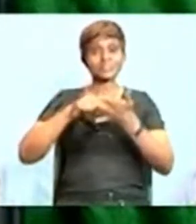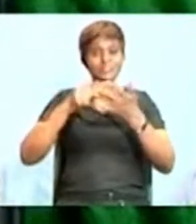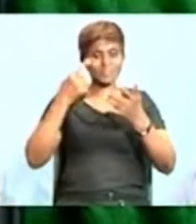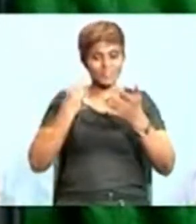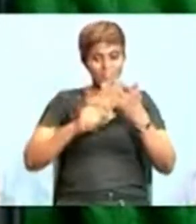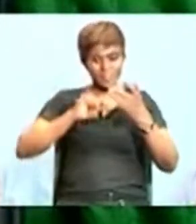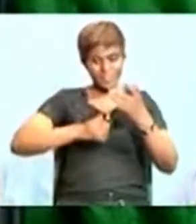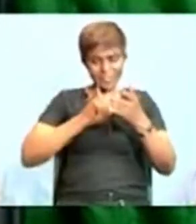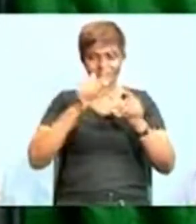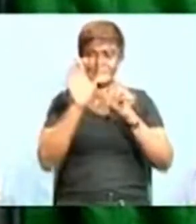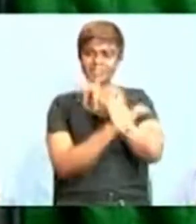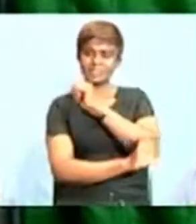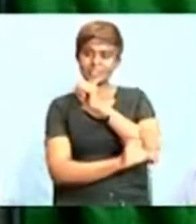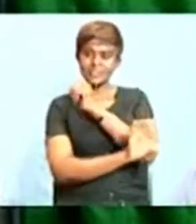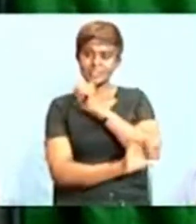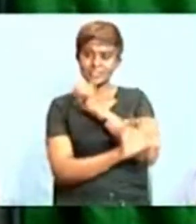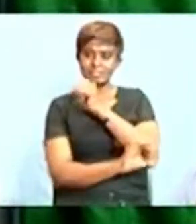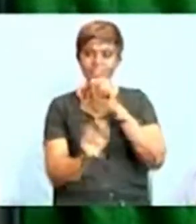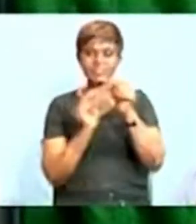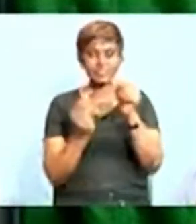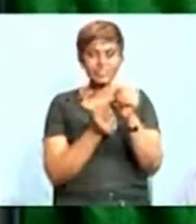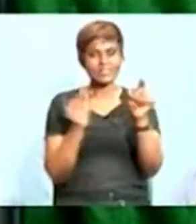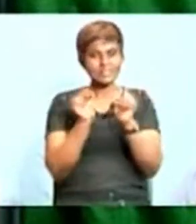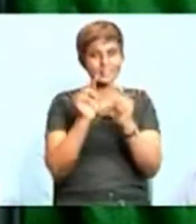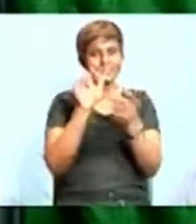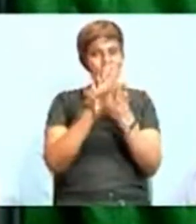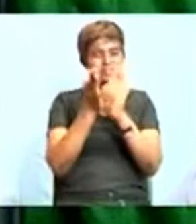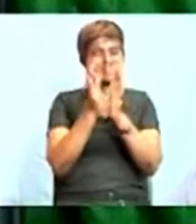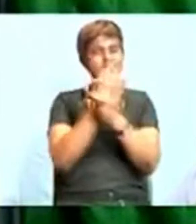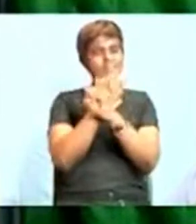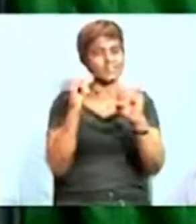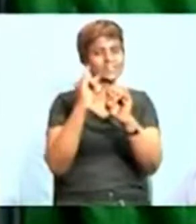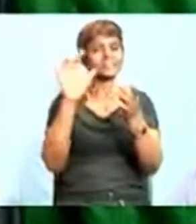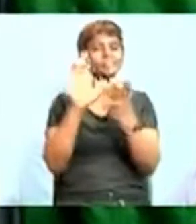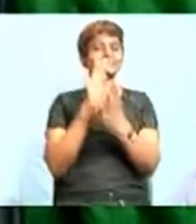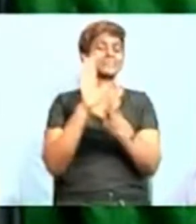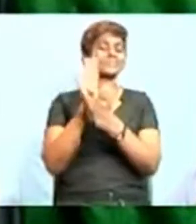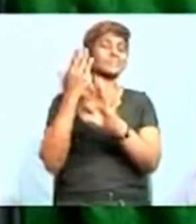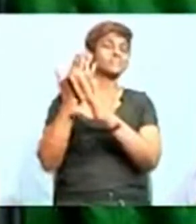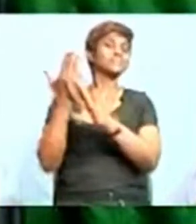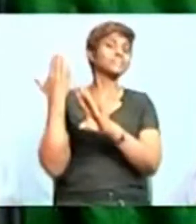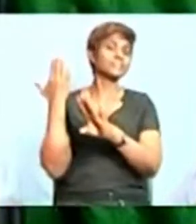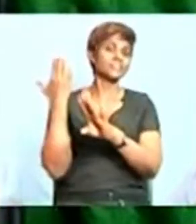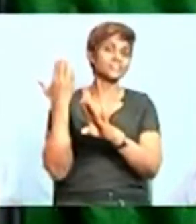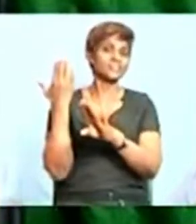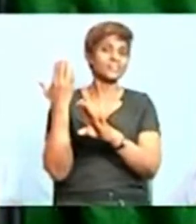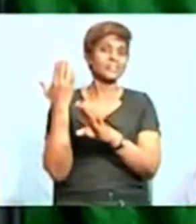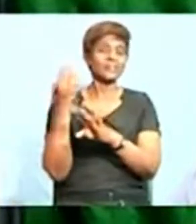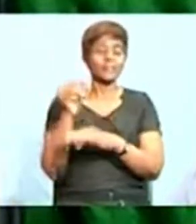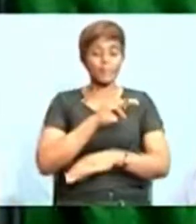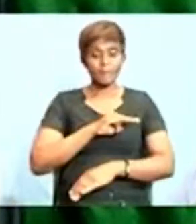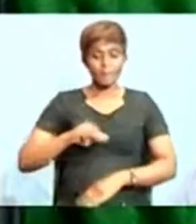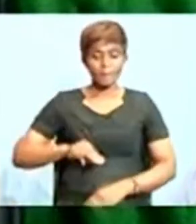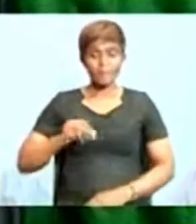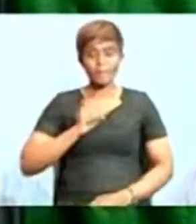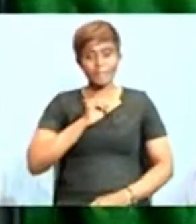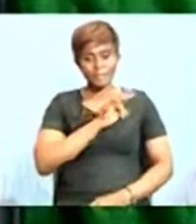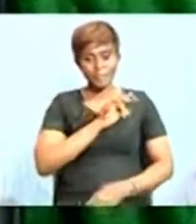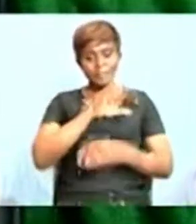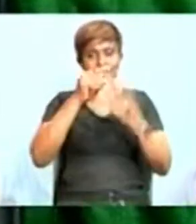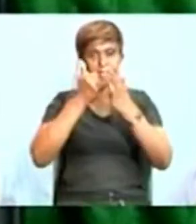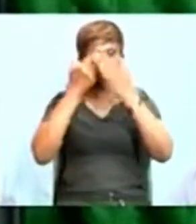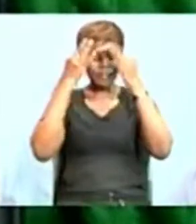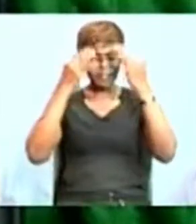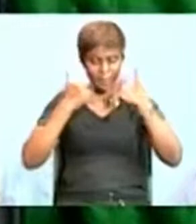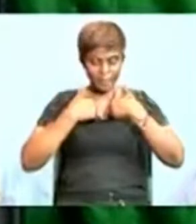one of the countries that got independence earlier. Members of staff, as you are aware,